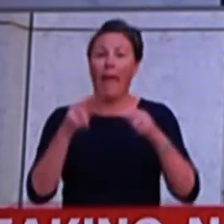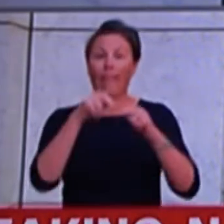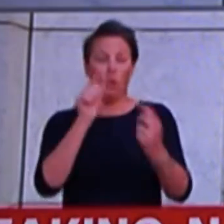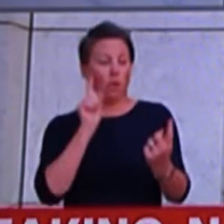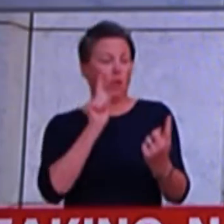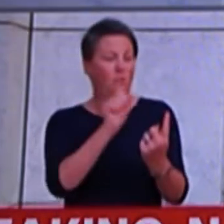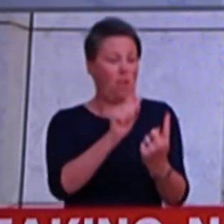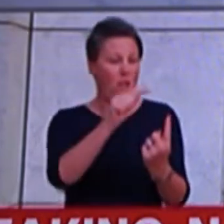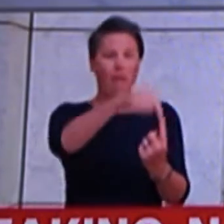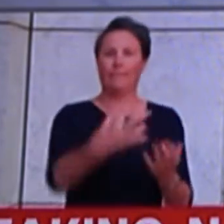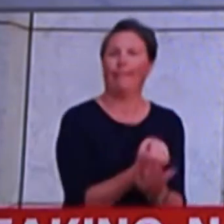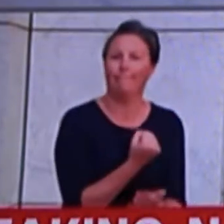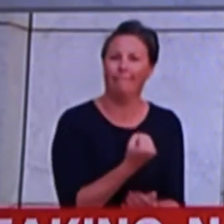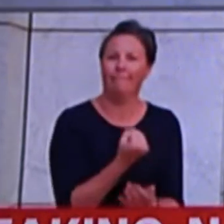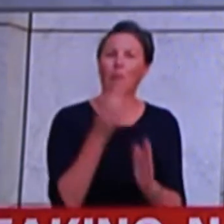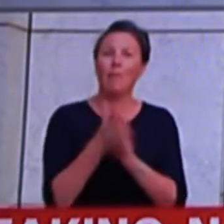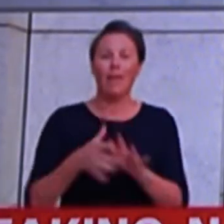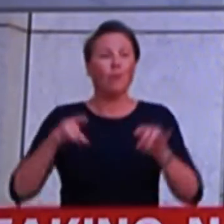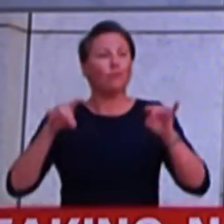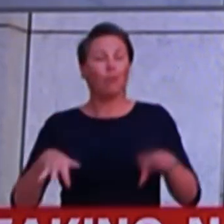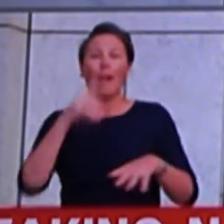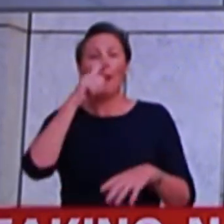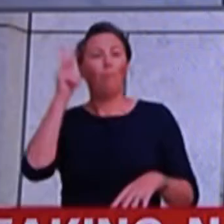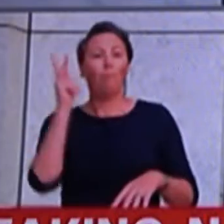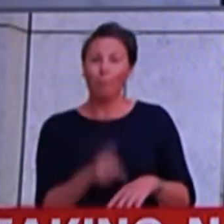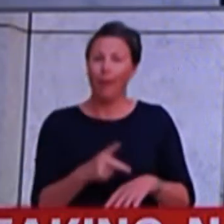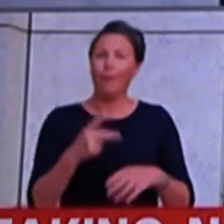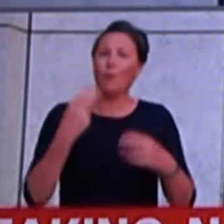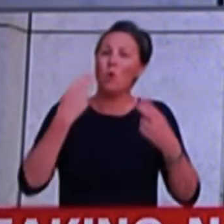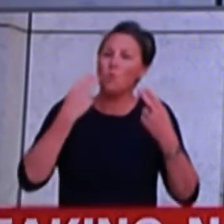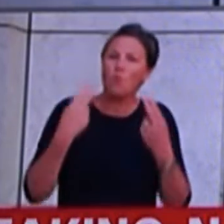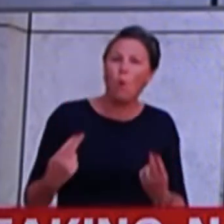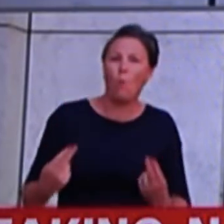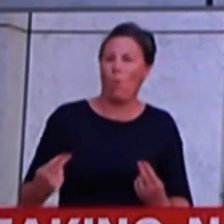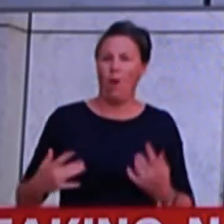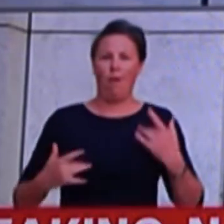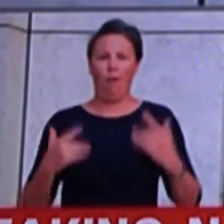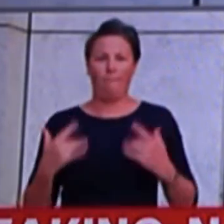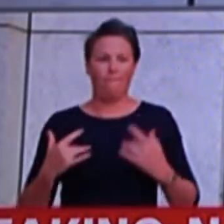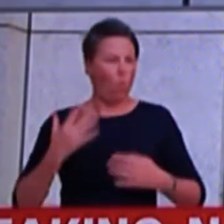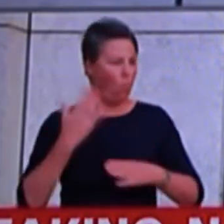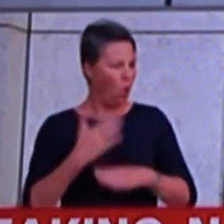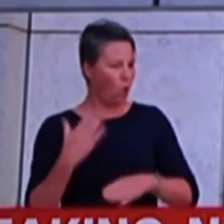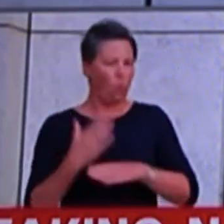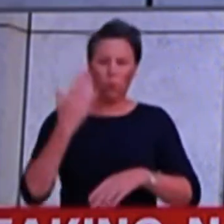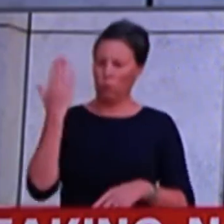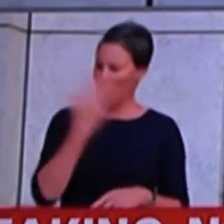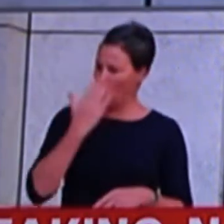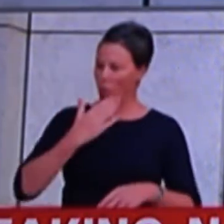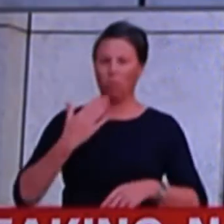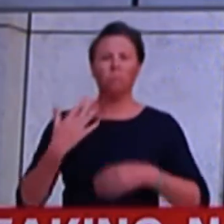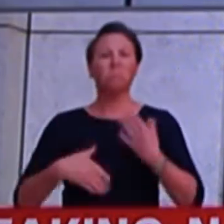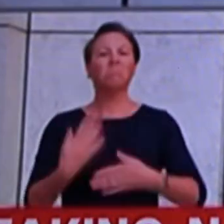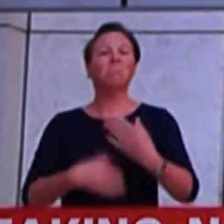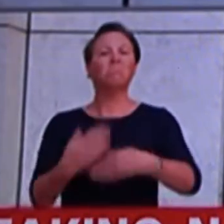more safe, and it'll of course help Australia get back into an economy which will be supporting more and more jobs. John. Prime Minister, the Wall